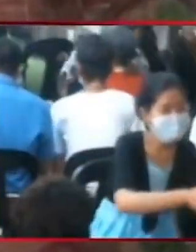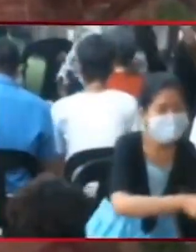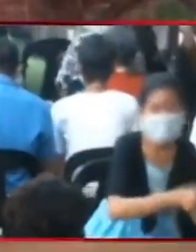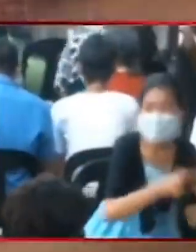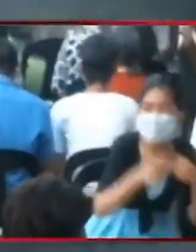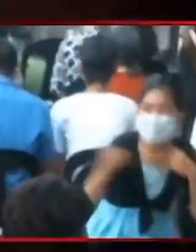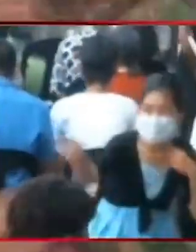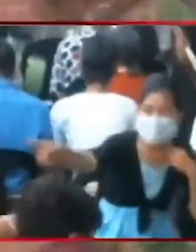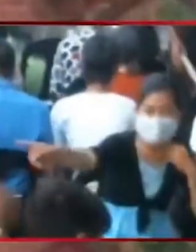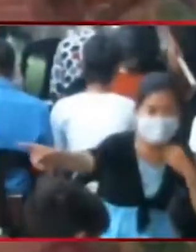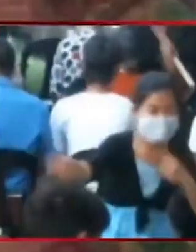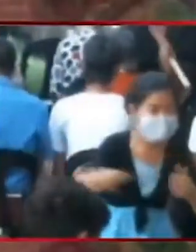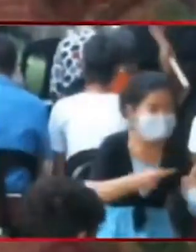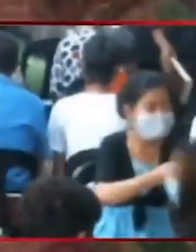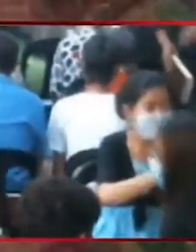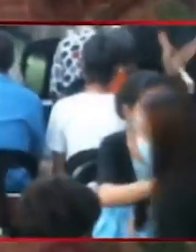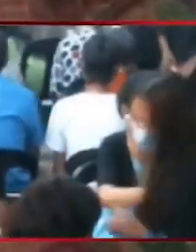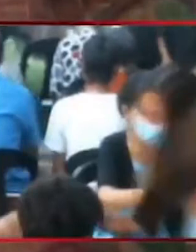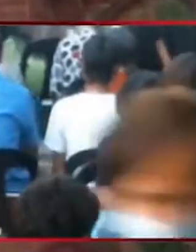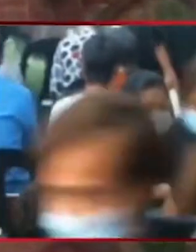introduction, James,